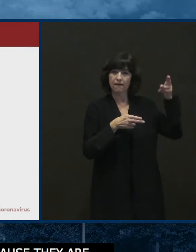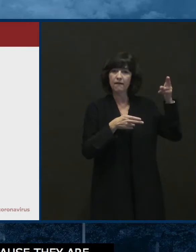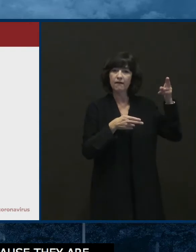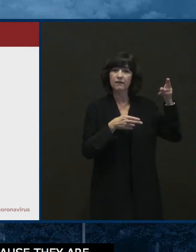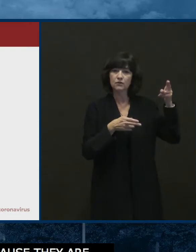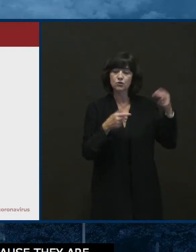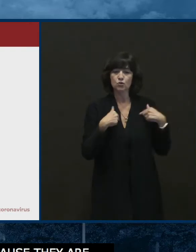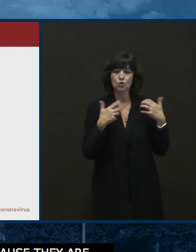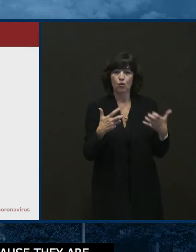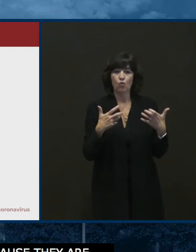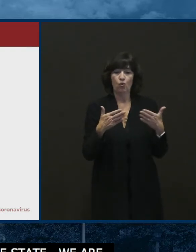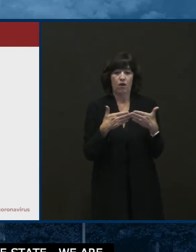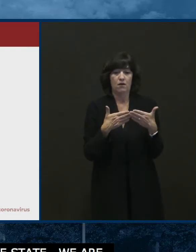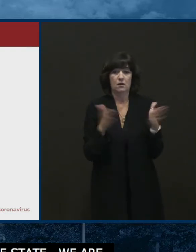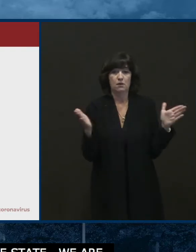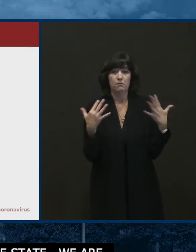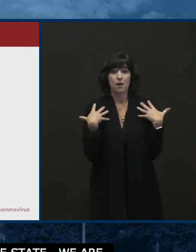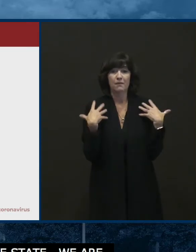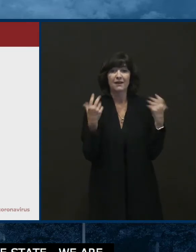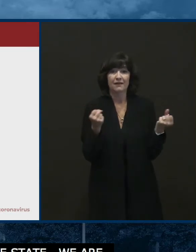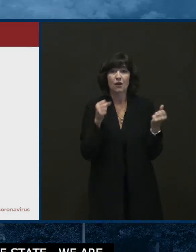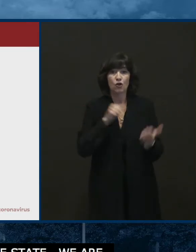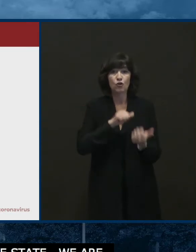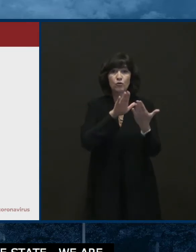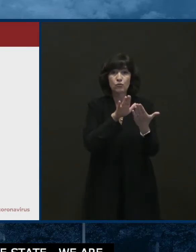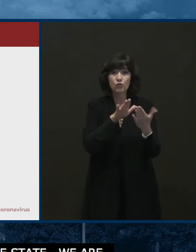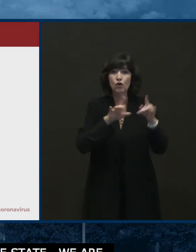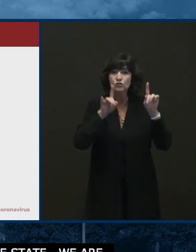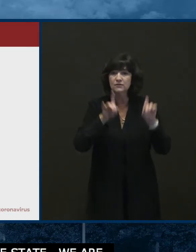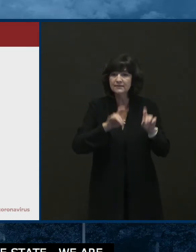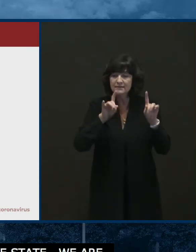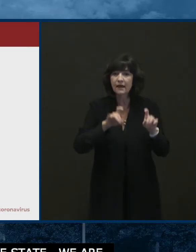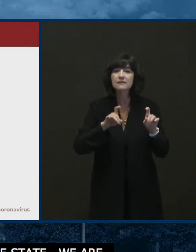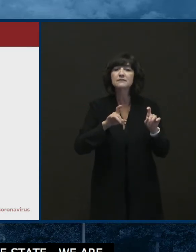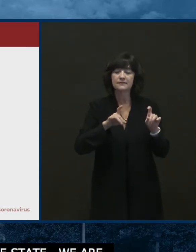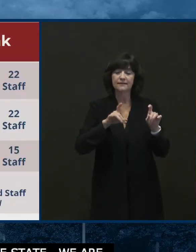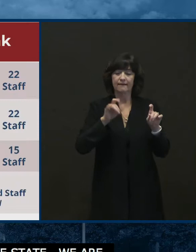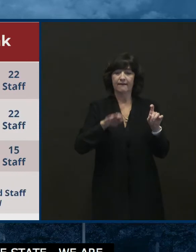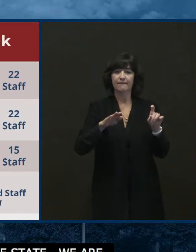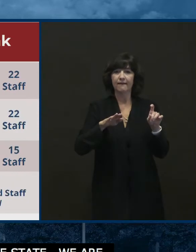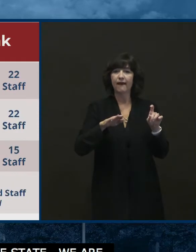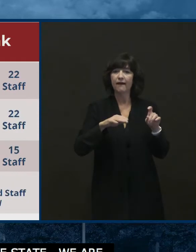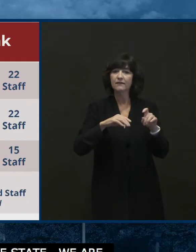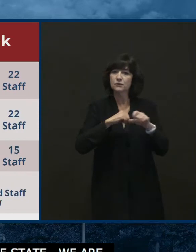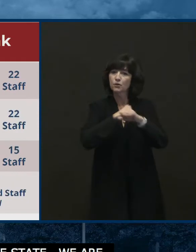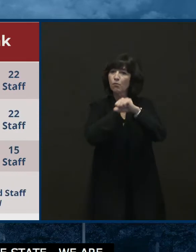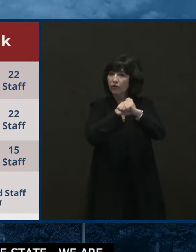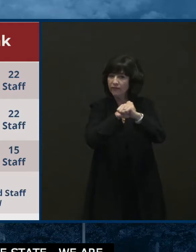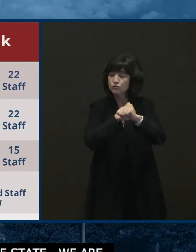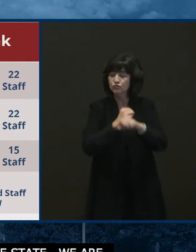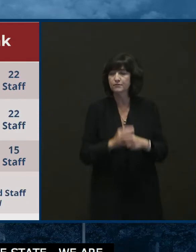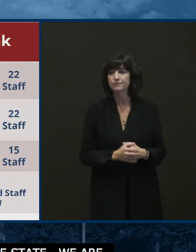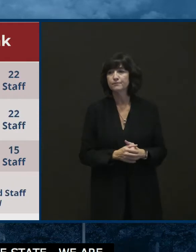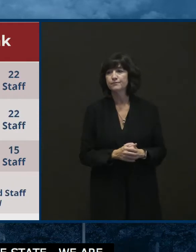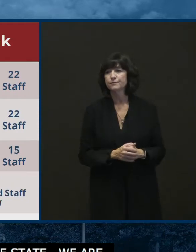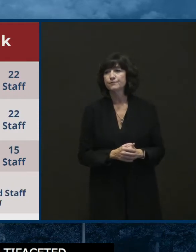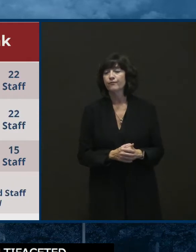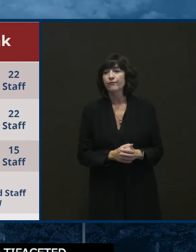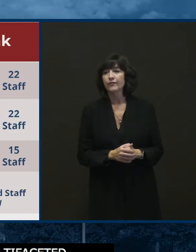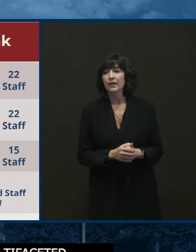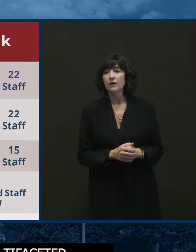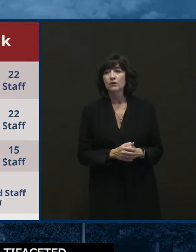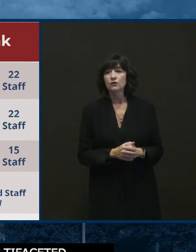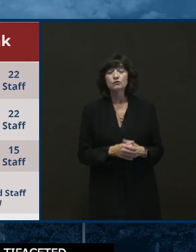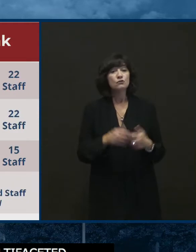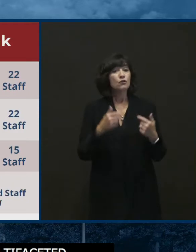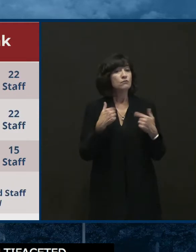public health approach to testing and prevention in those areas. So long-term care